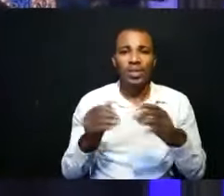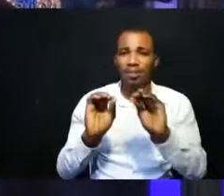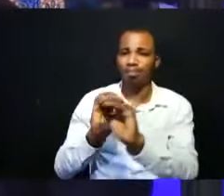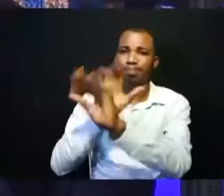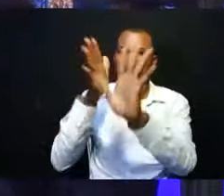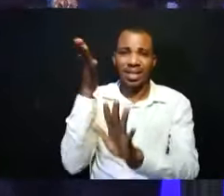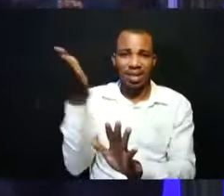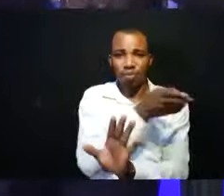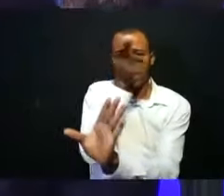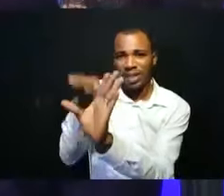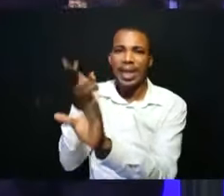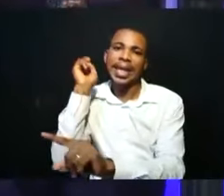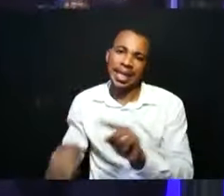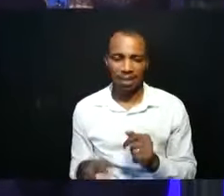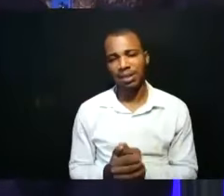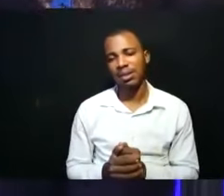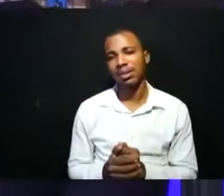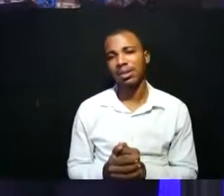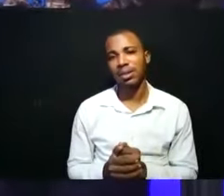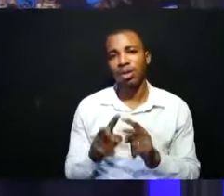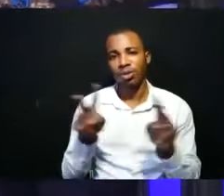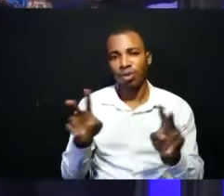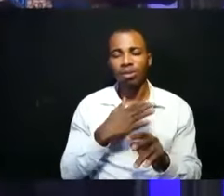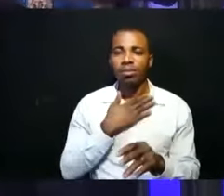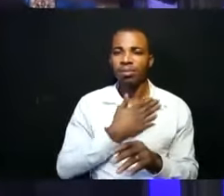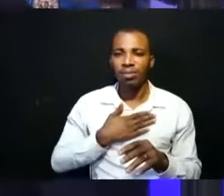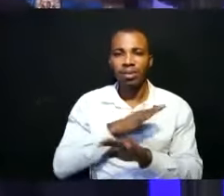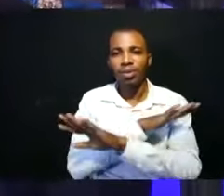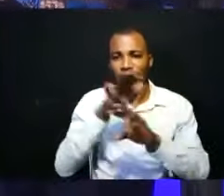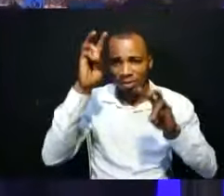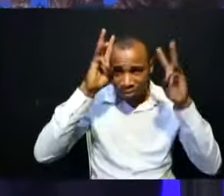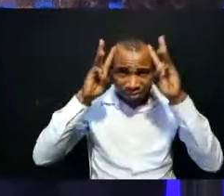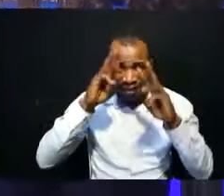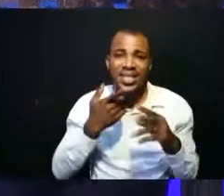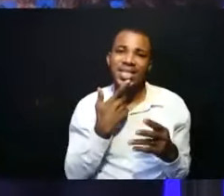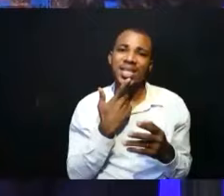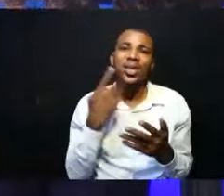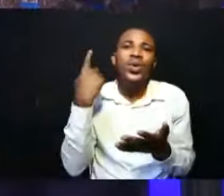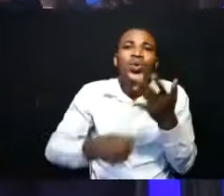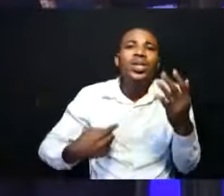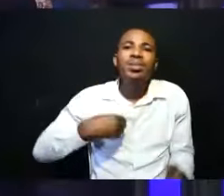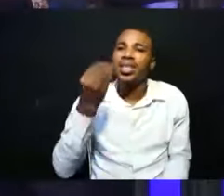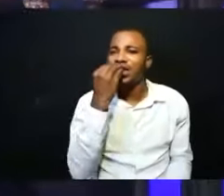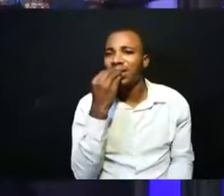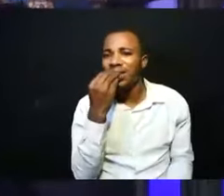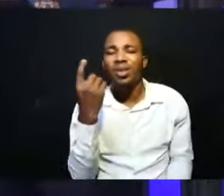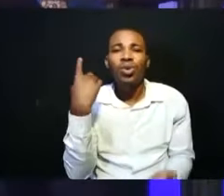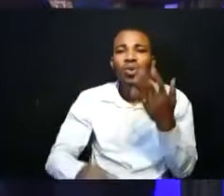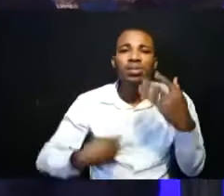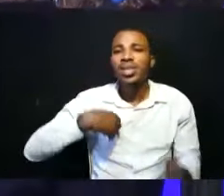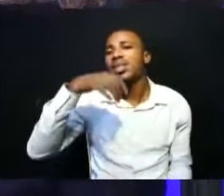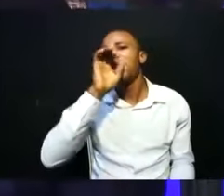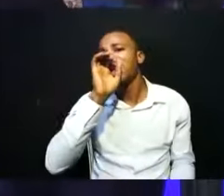brighter future. So don't worry, saying, what shall we eat? What shall we